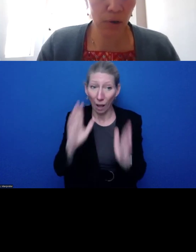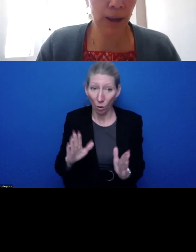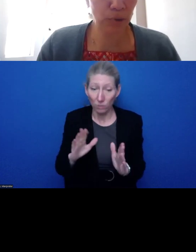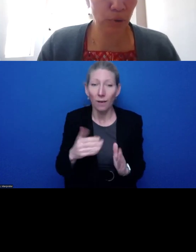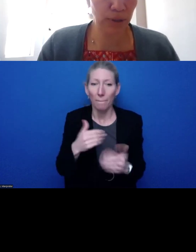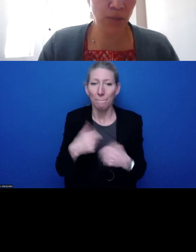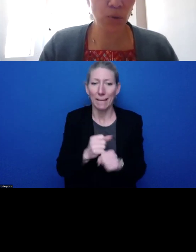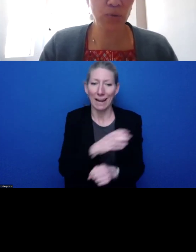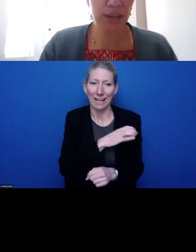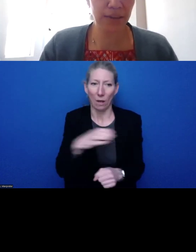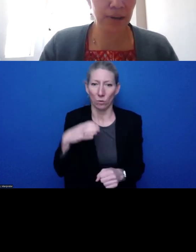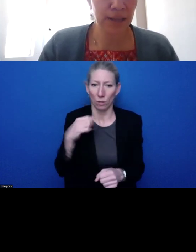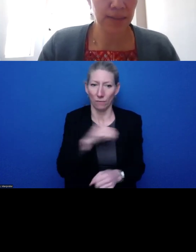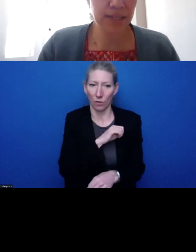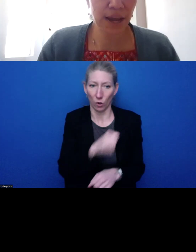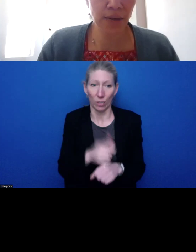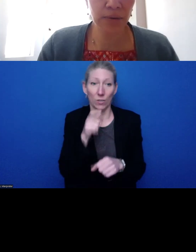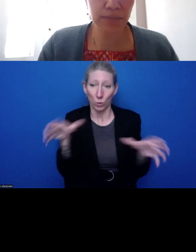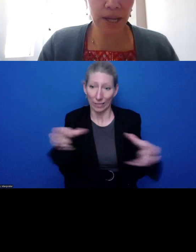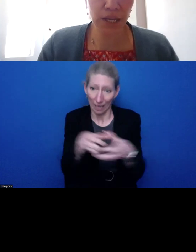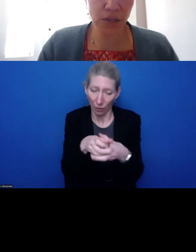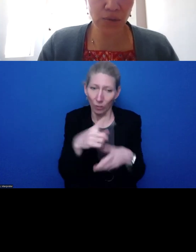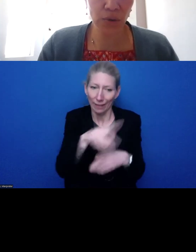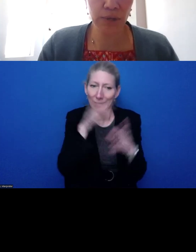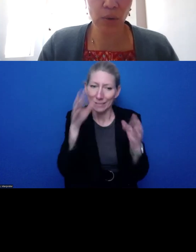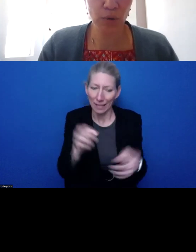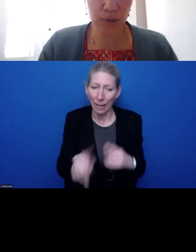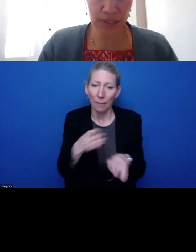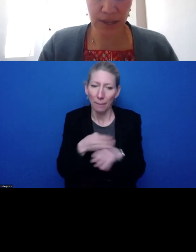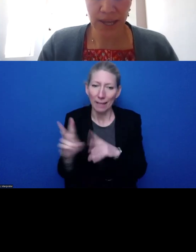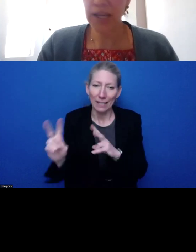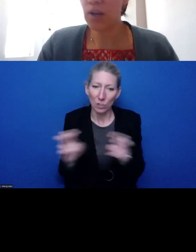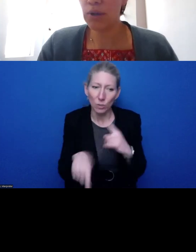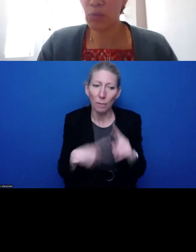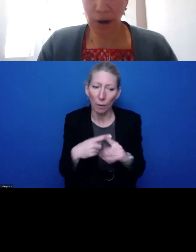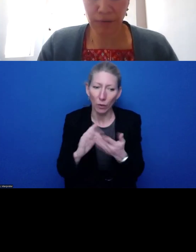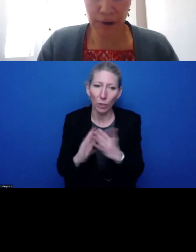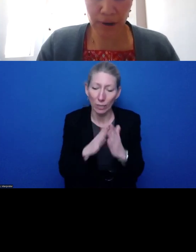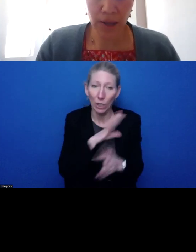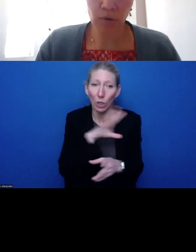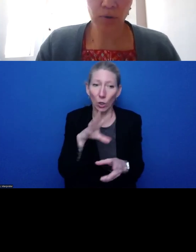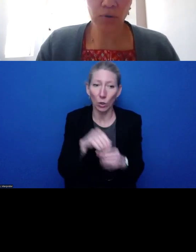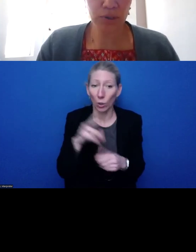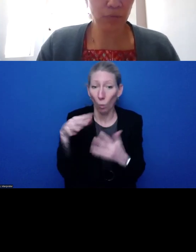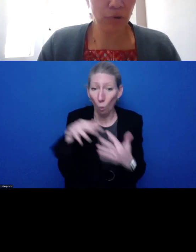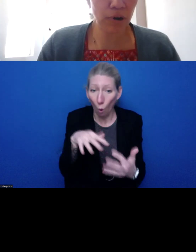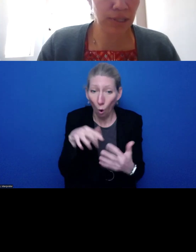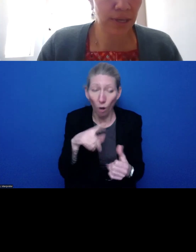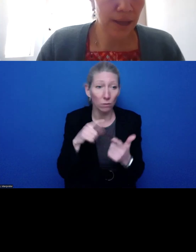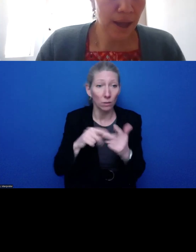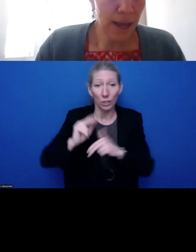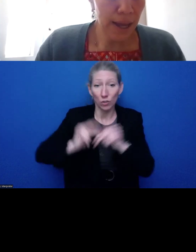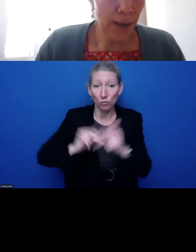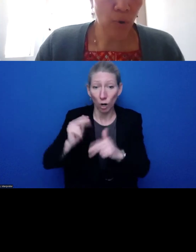council of authorities who together decide on the main issues of the community, including warfare, constructive